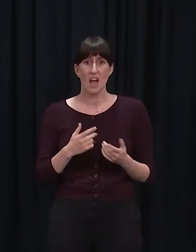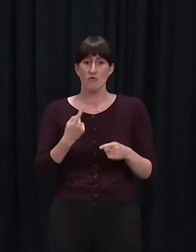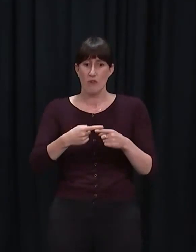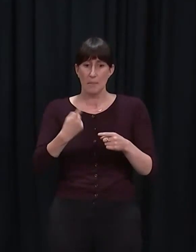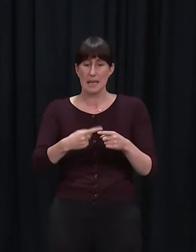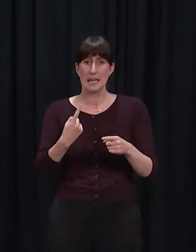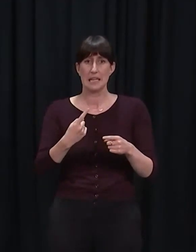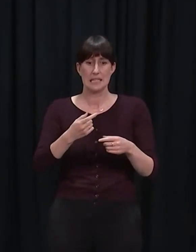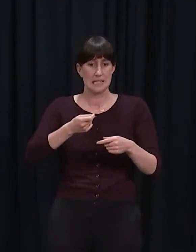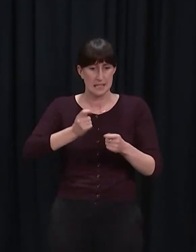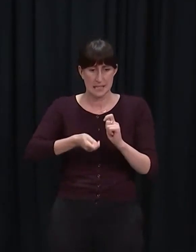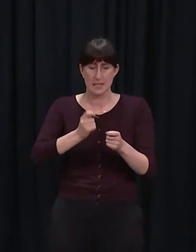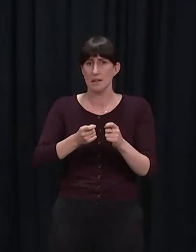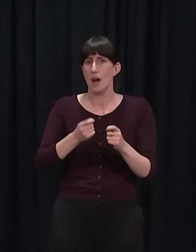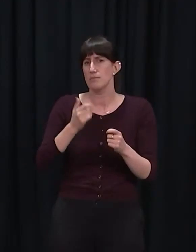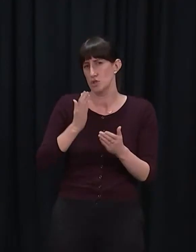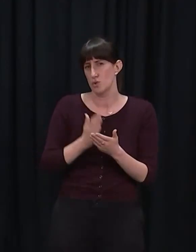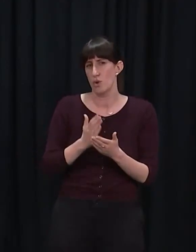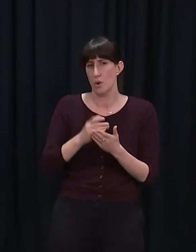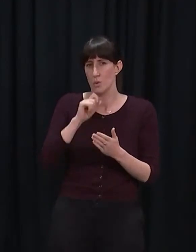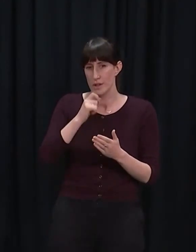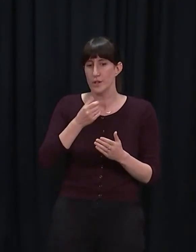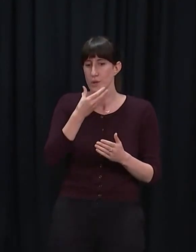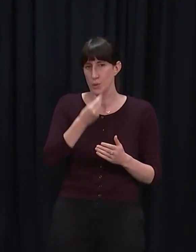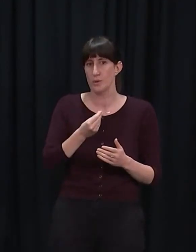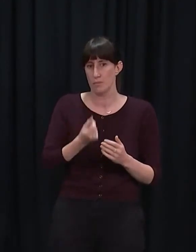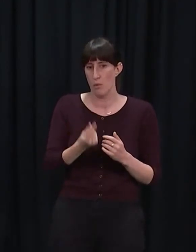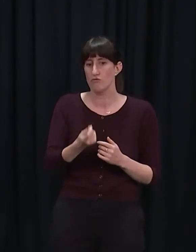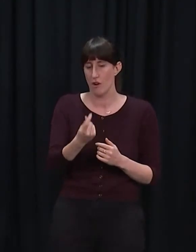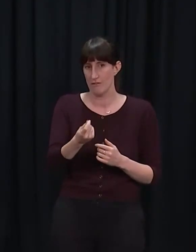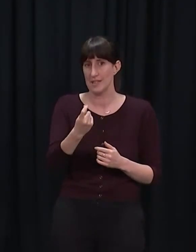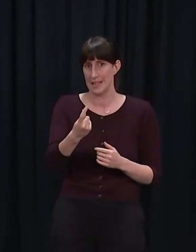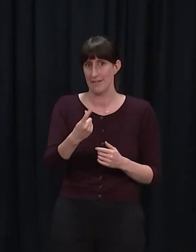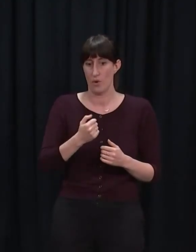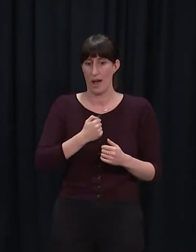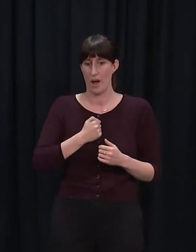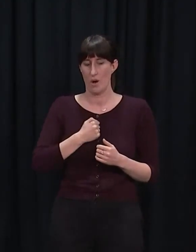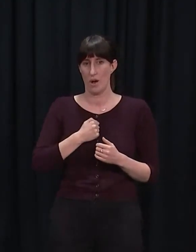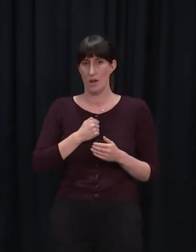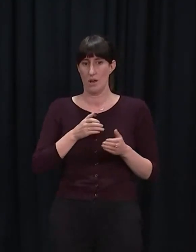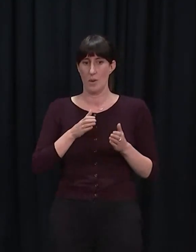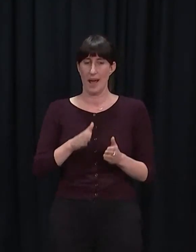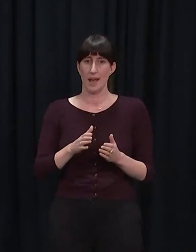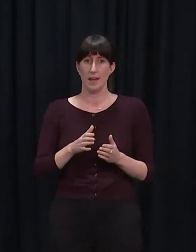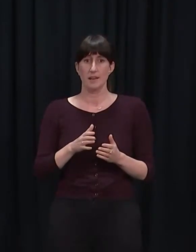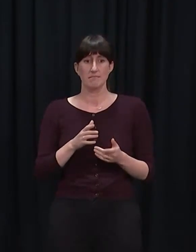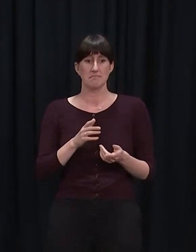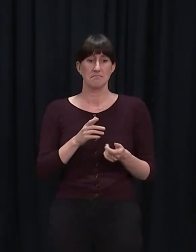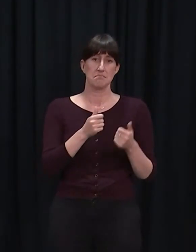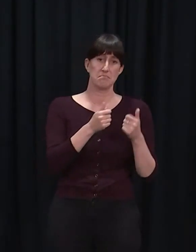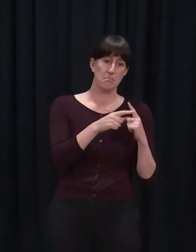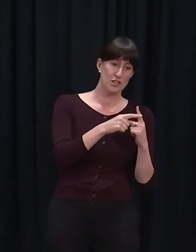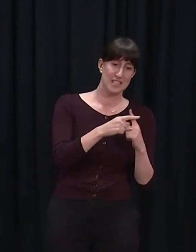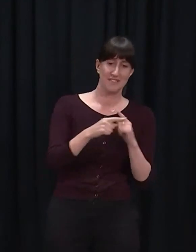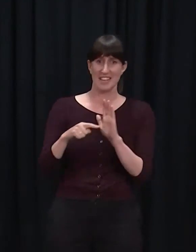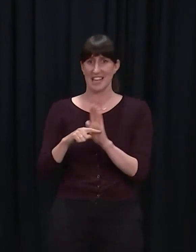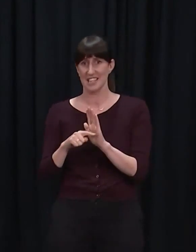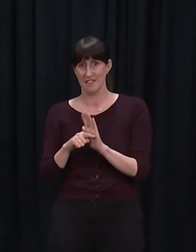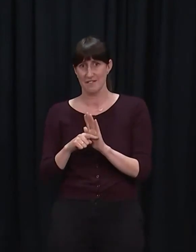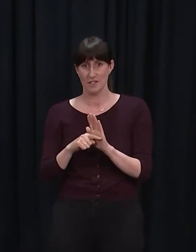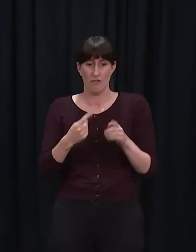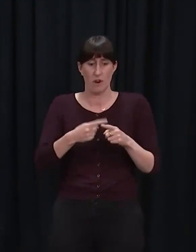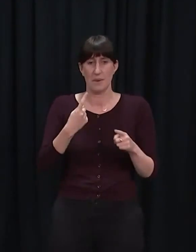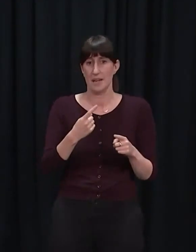used in the next part of our COVID-19 response. Rapid antigen tests have some strengths and some weaknesses. Clearly, they're